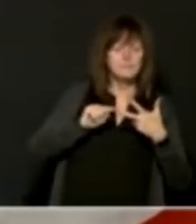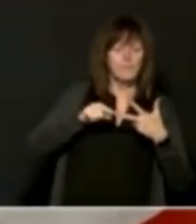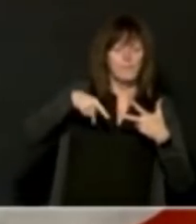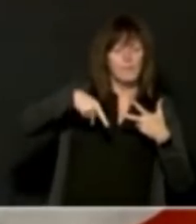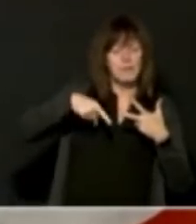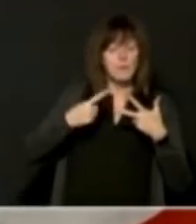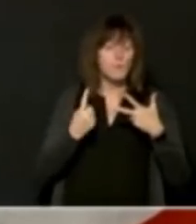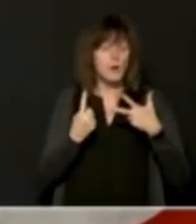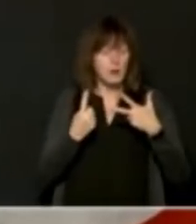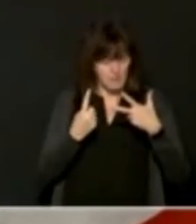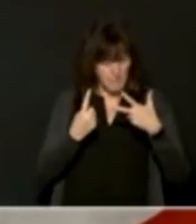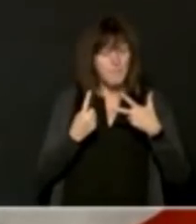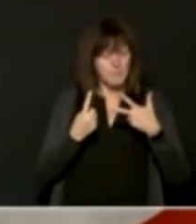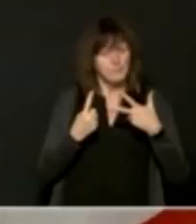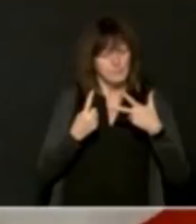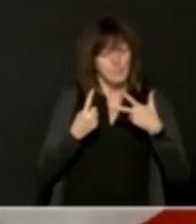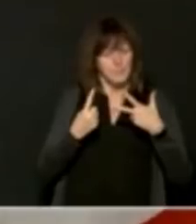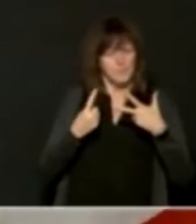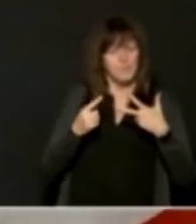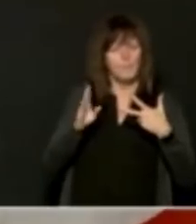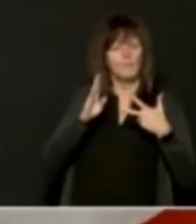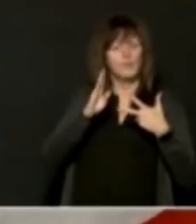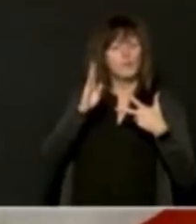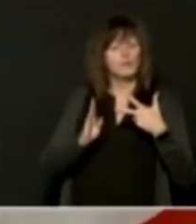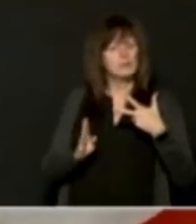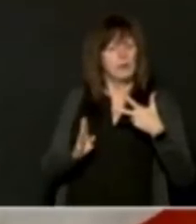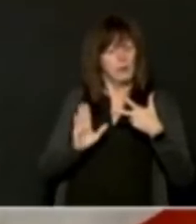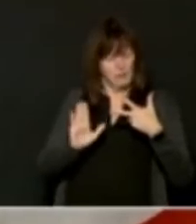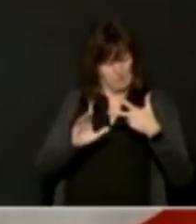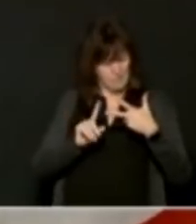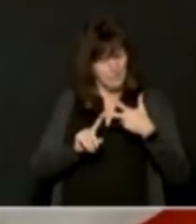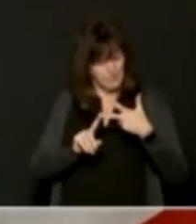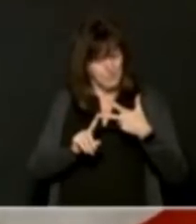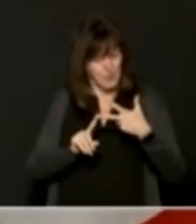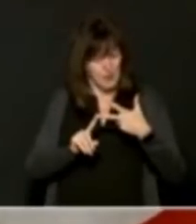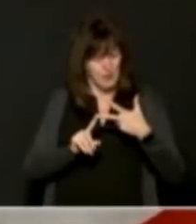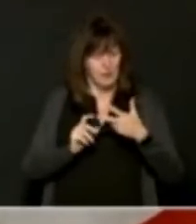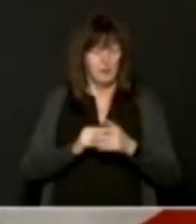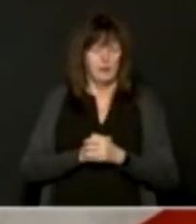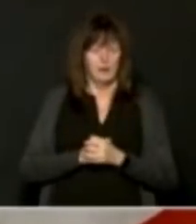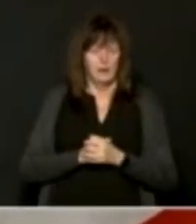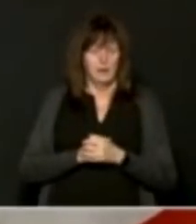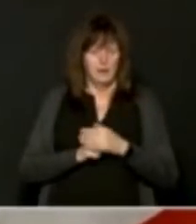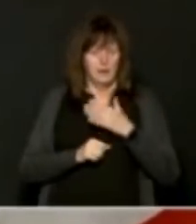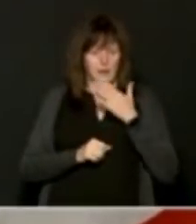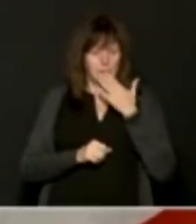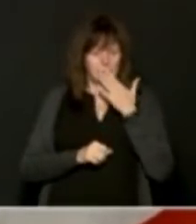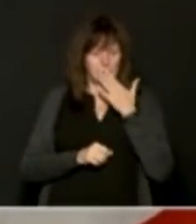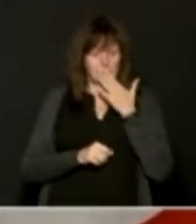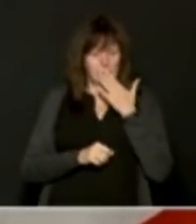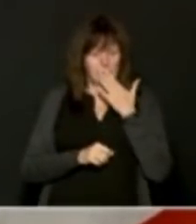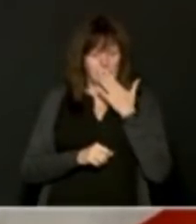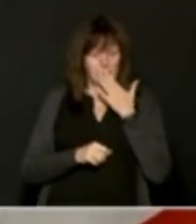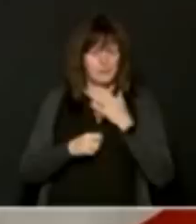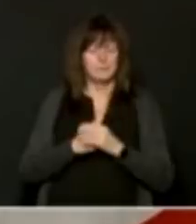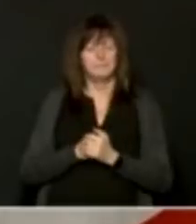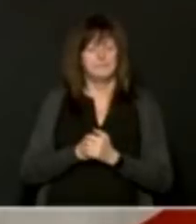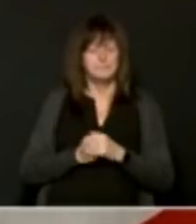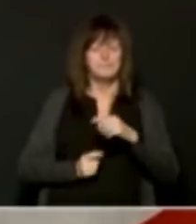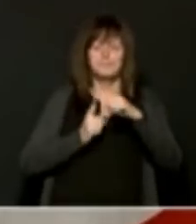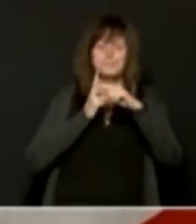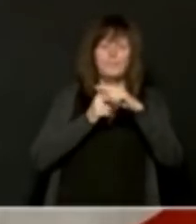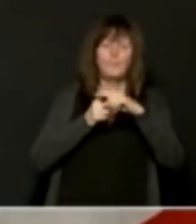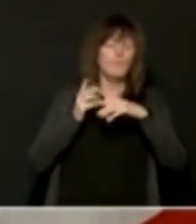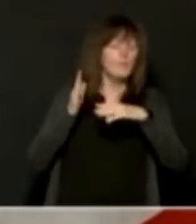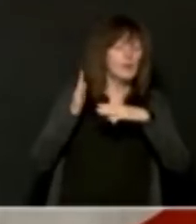Brazilian variants. The 7-day rolling average positivity for variants of concern is remaining